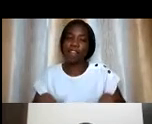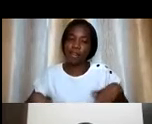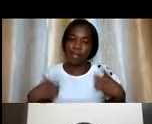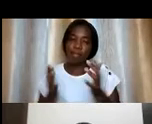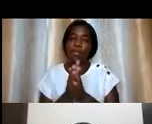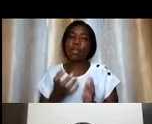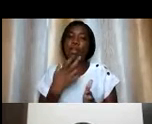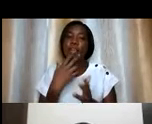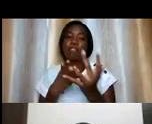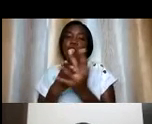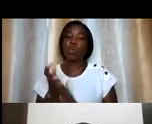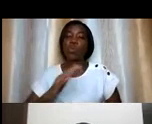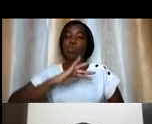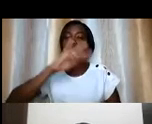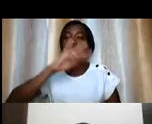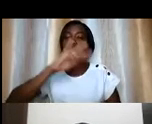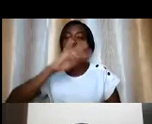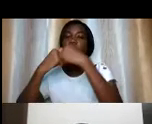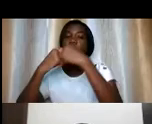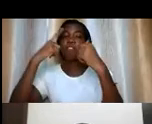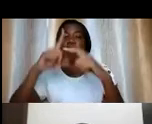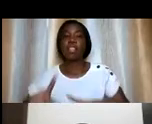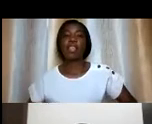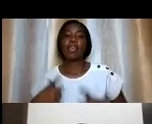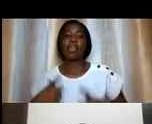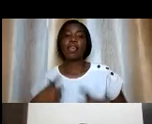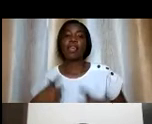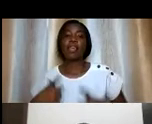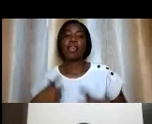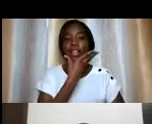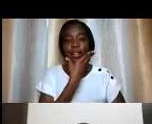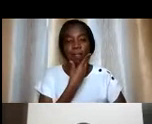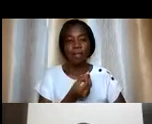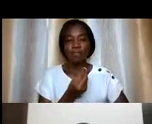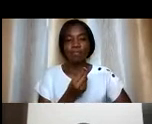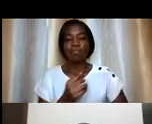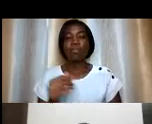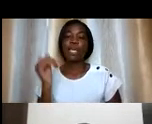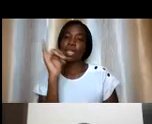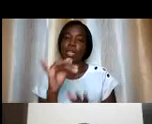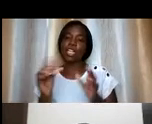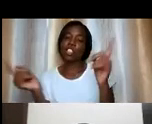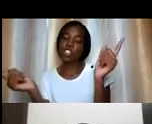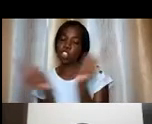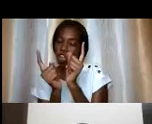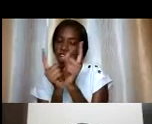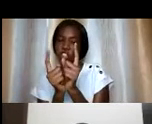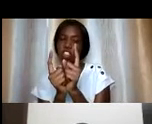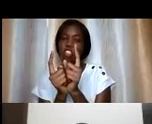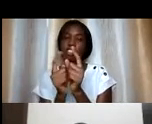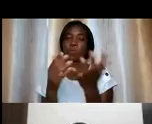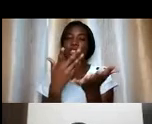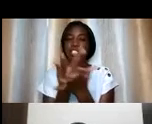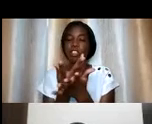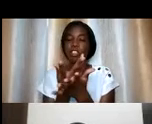storms of life. Ladies and gentlemen, that's how short my presentation was, but allow me for